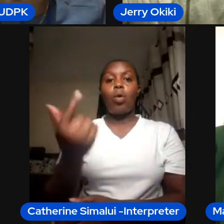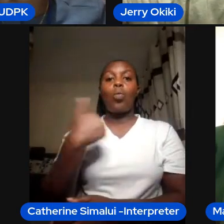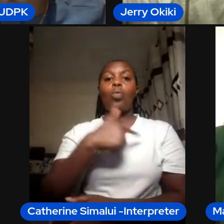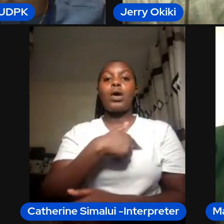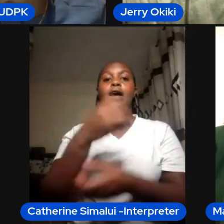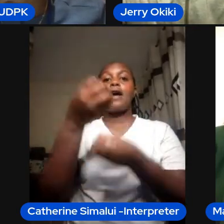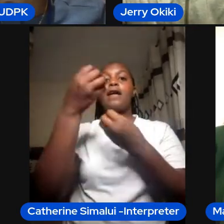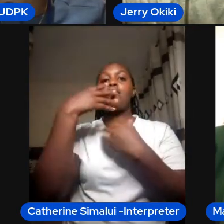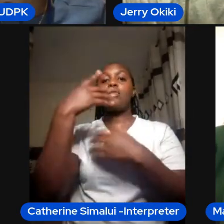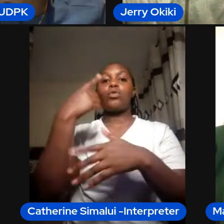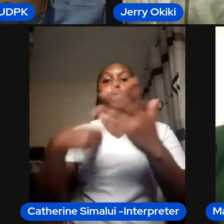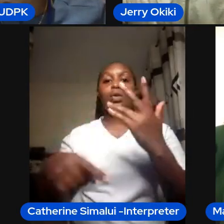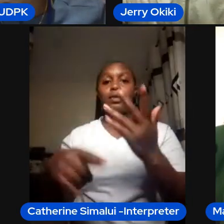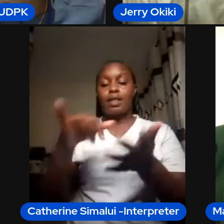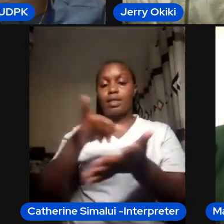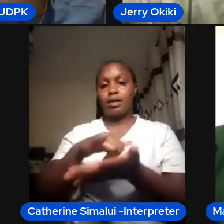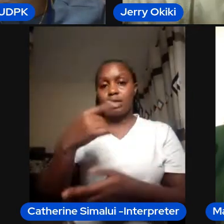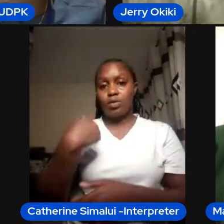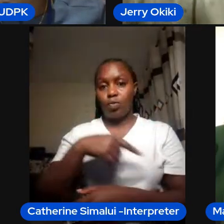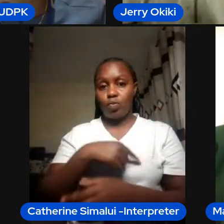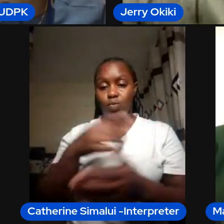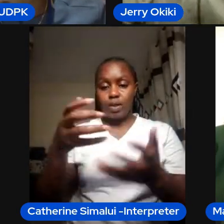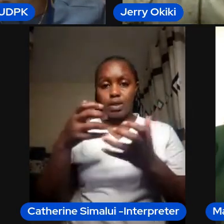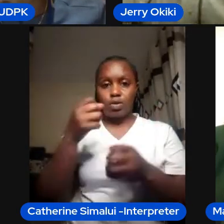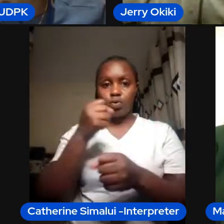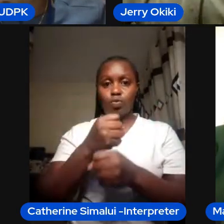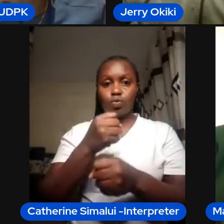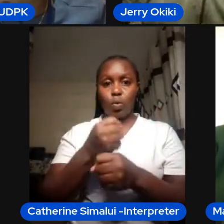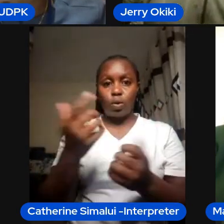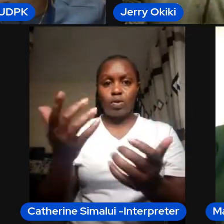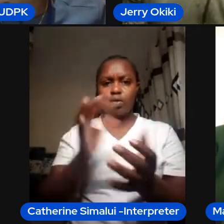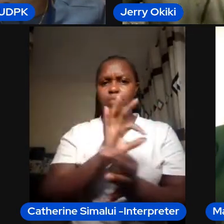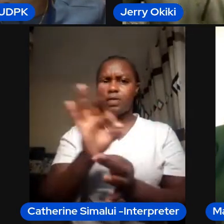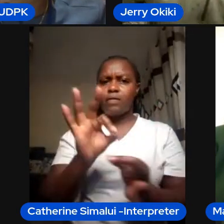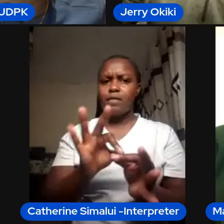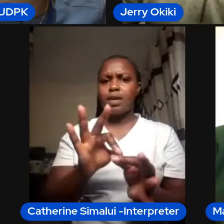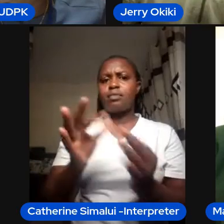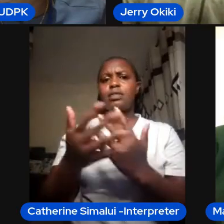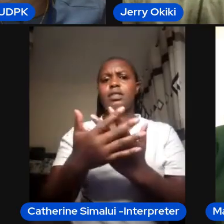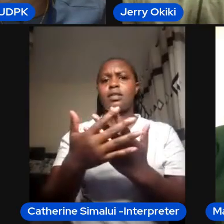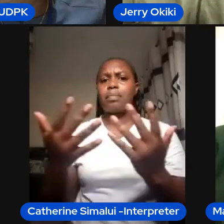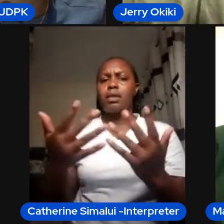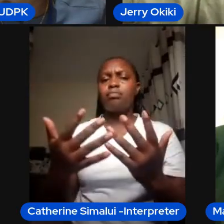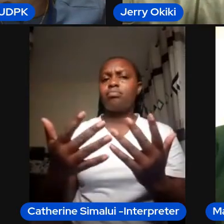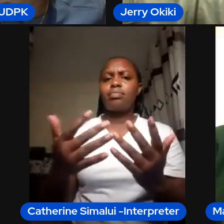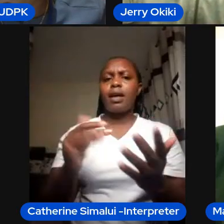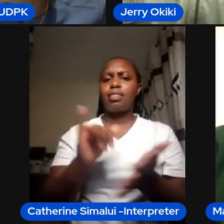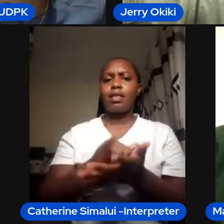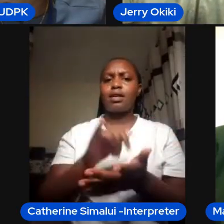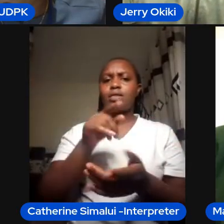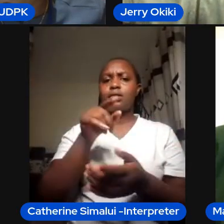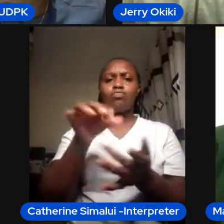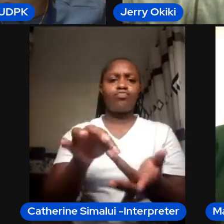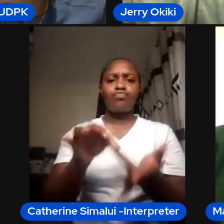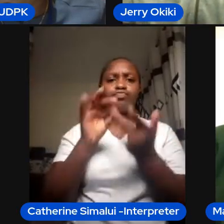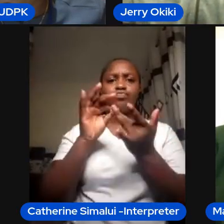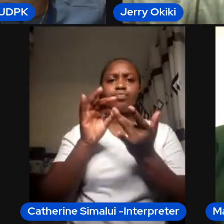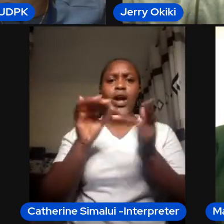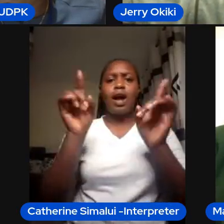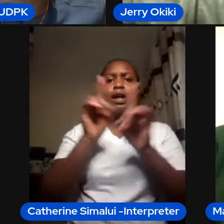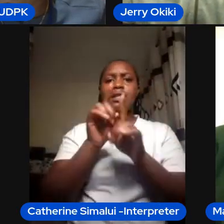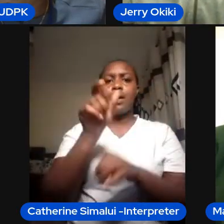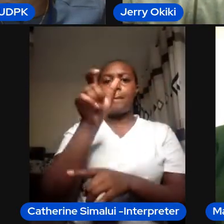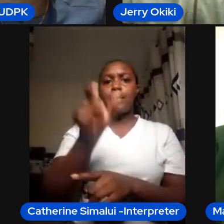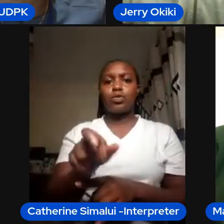should niche down or anything like, oh, specify a specific niche. But I would say you as someone who is